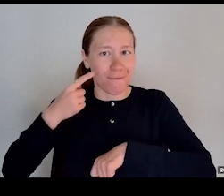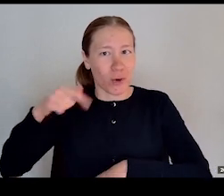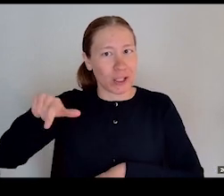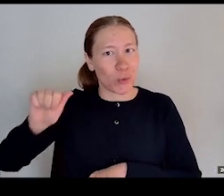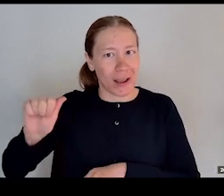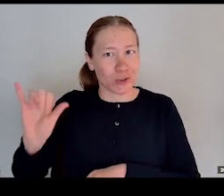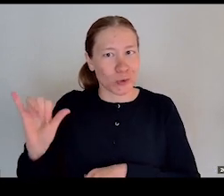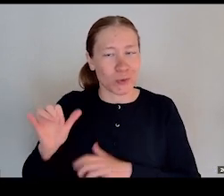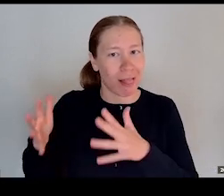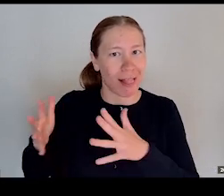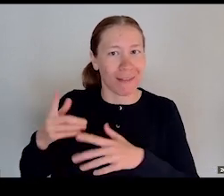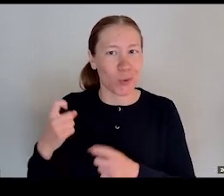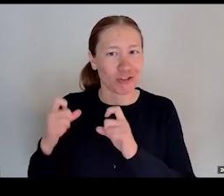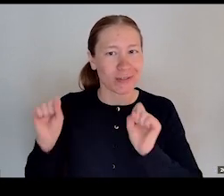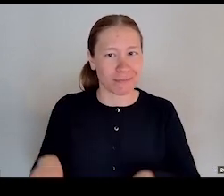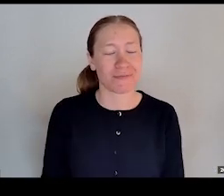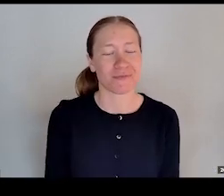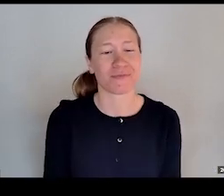questions.